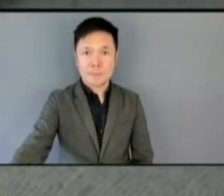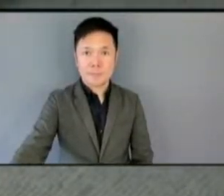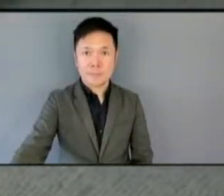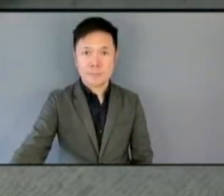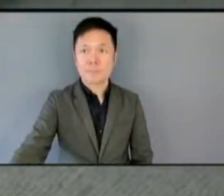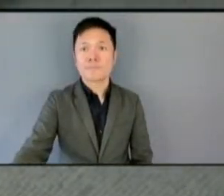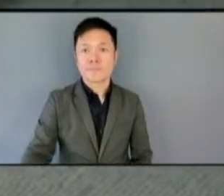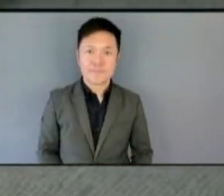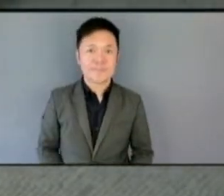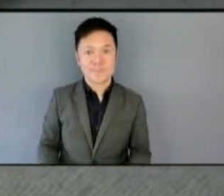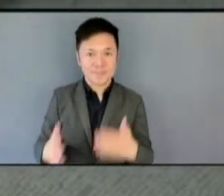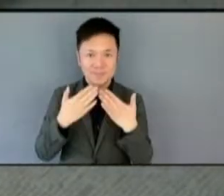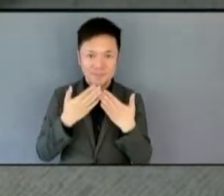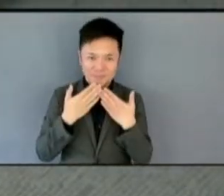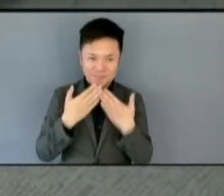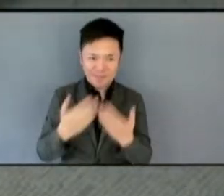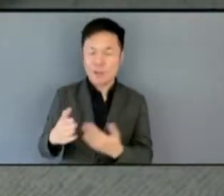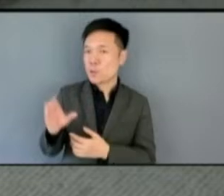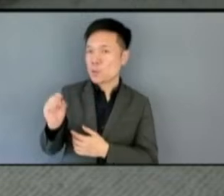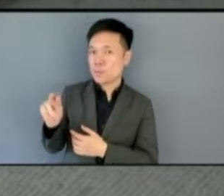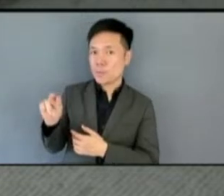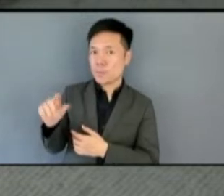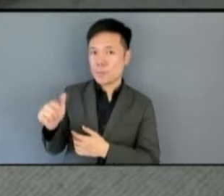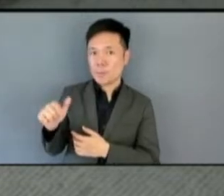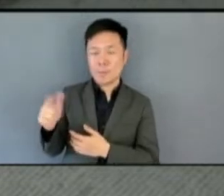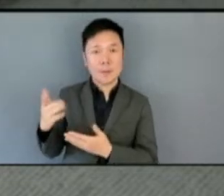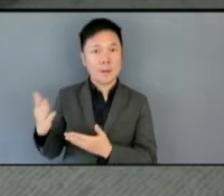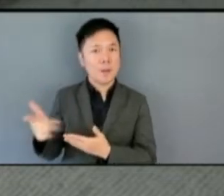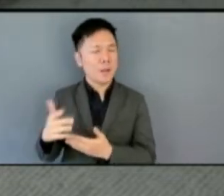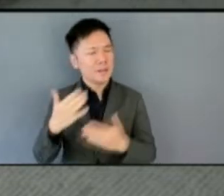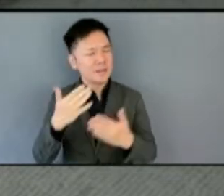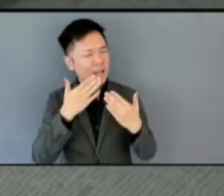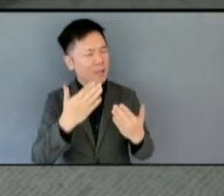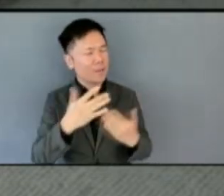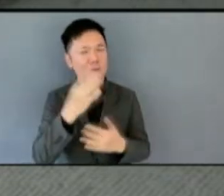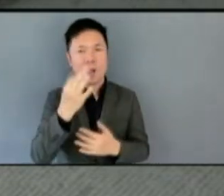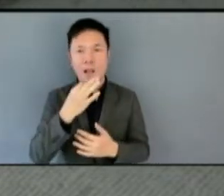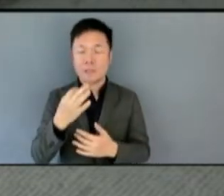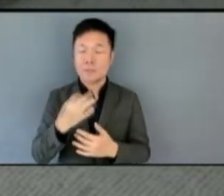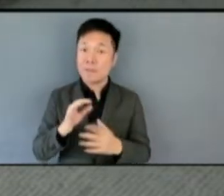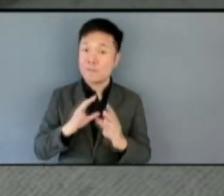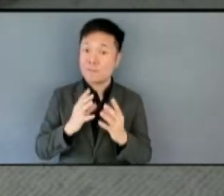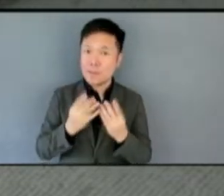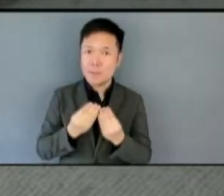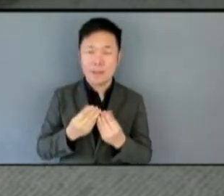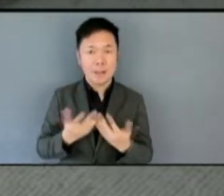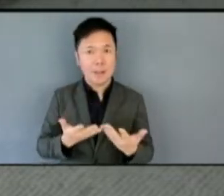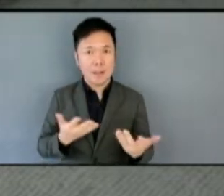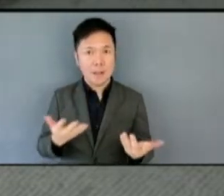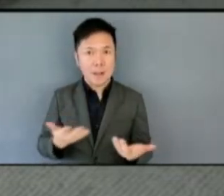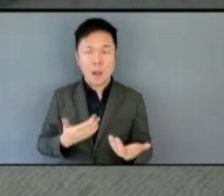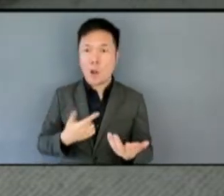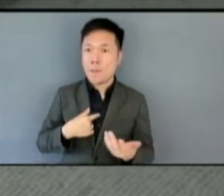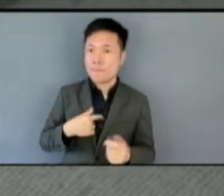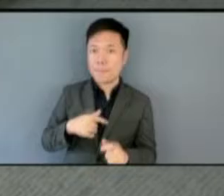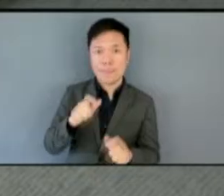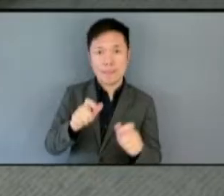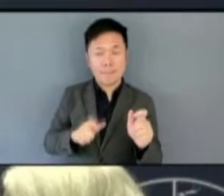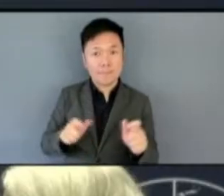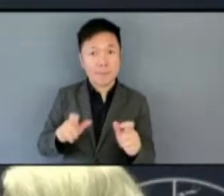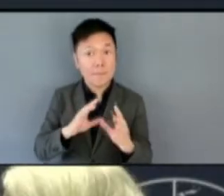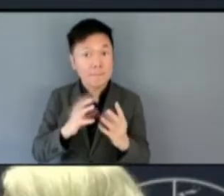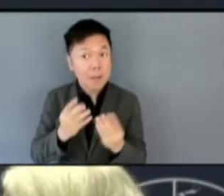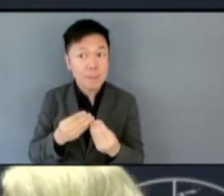No, thank you for those comments about the family and also for asking questions about what sort of community interventions or ideas or concepts actually have